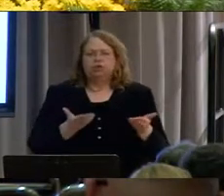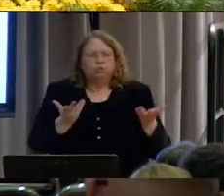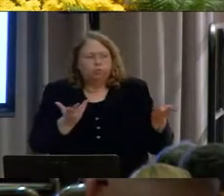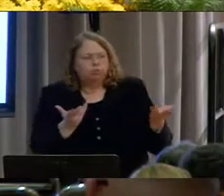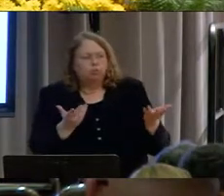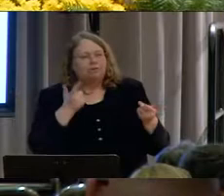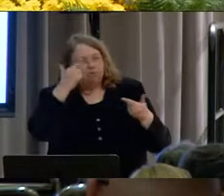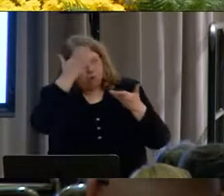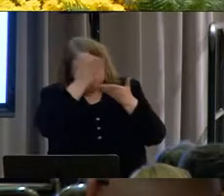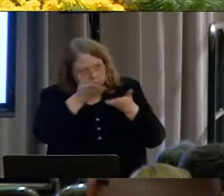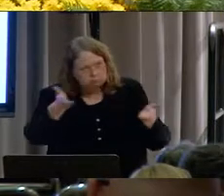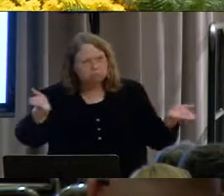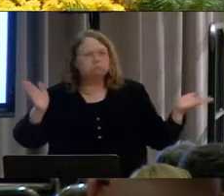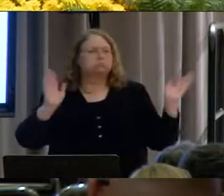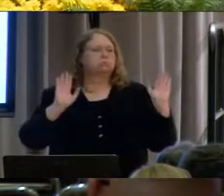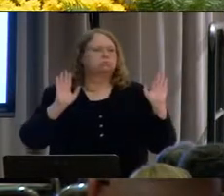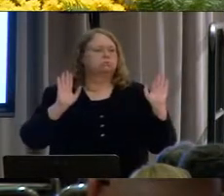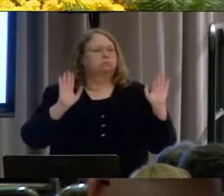of the broader